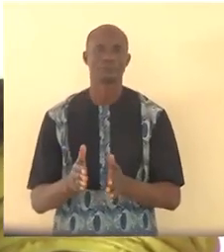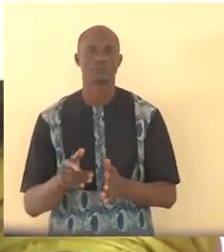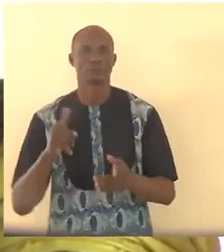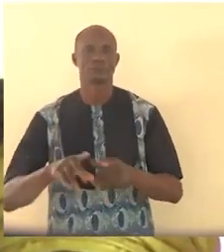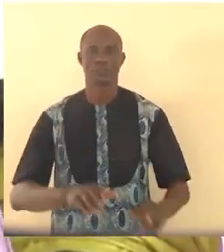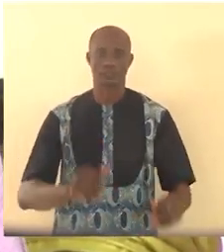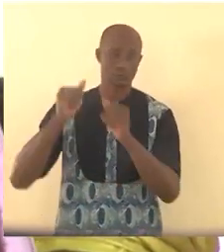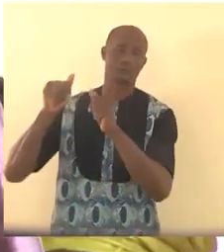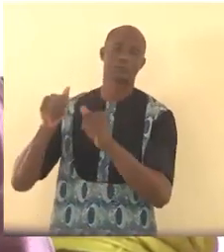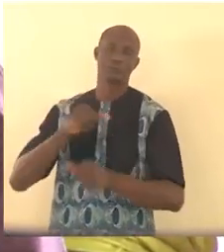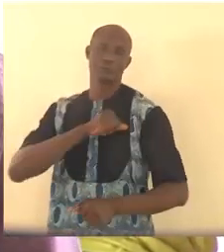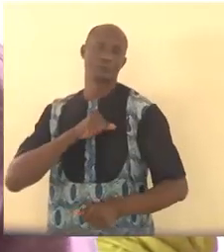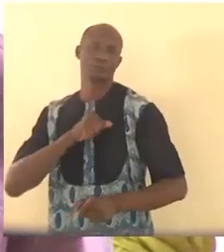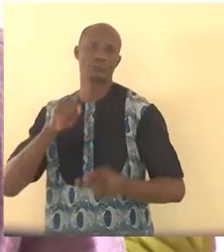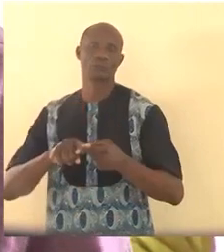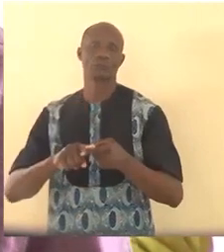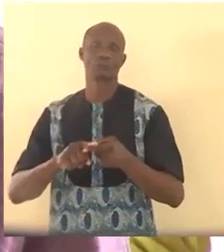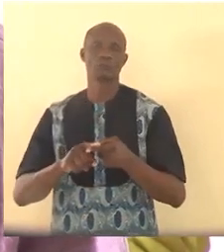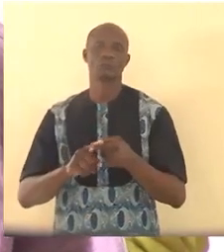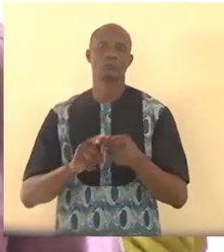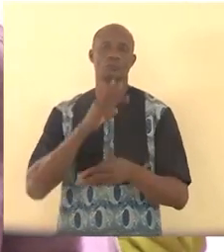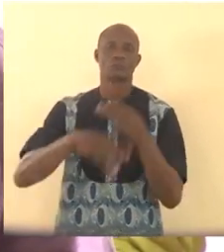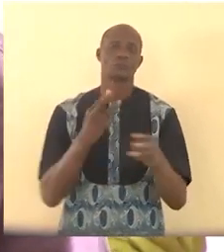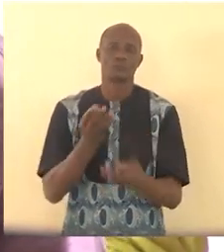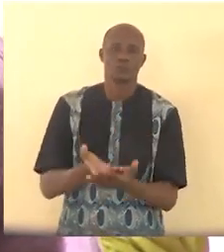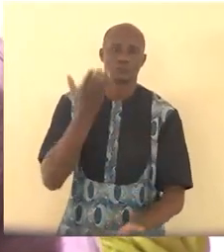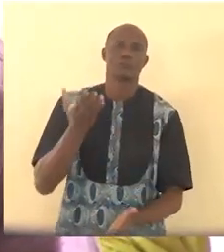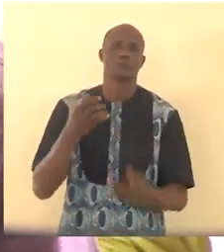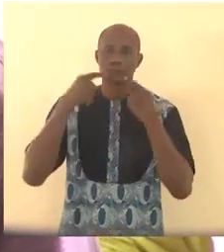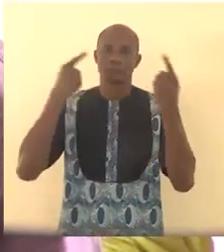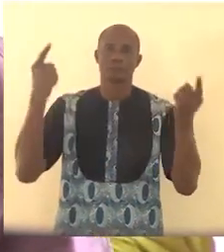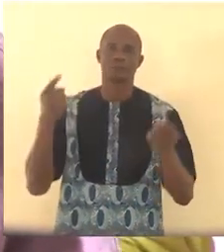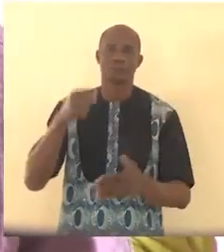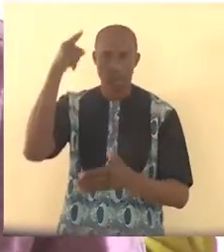certain attitude towards worldly riches through success.